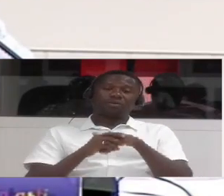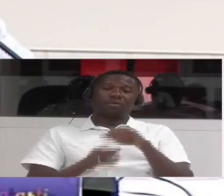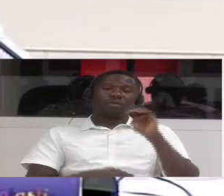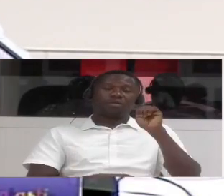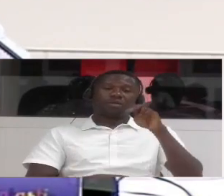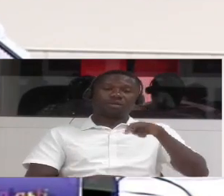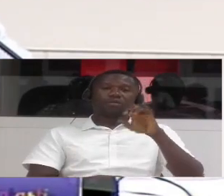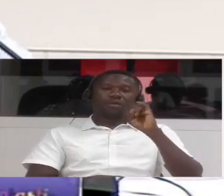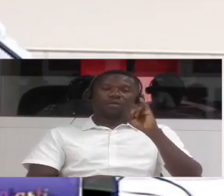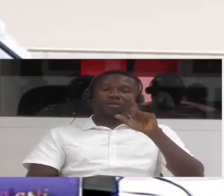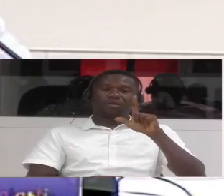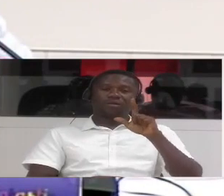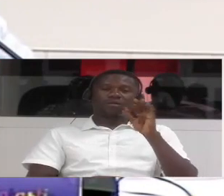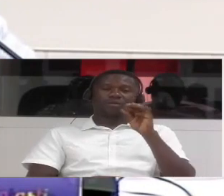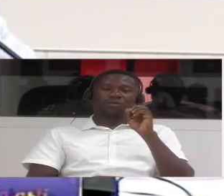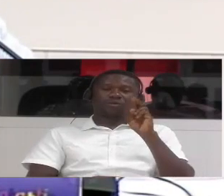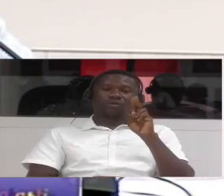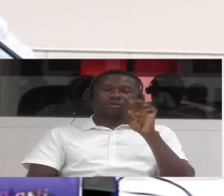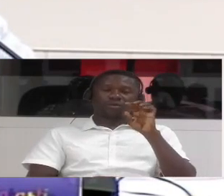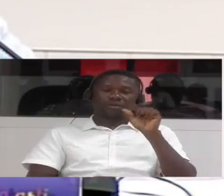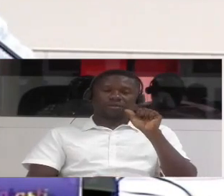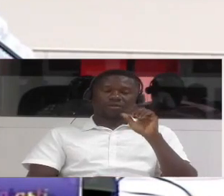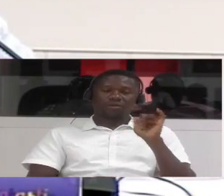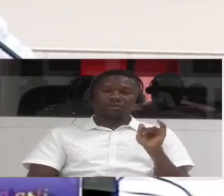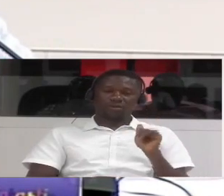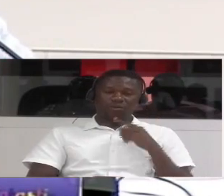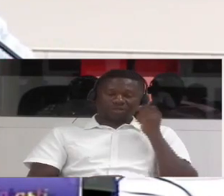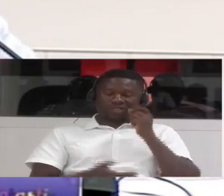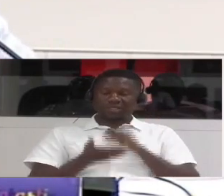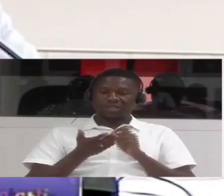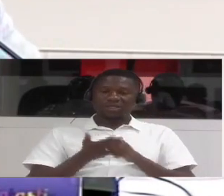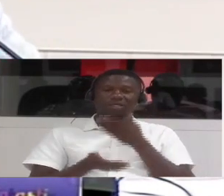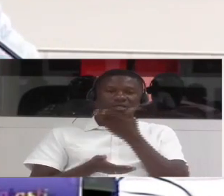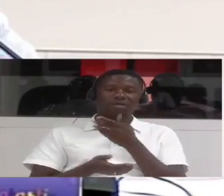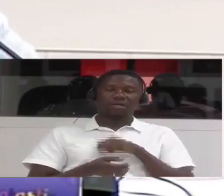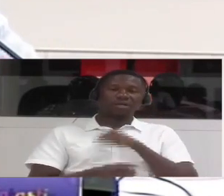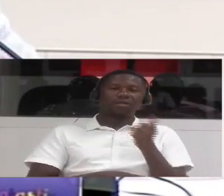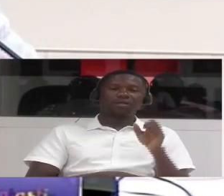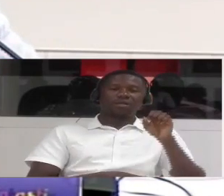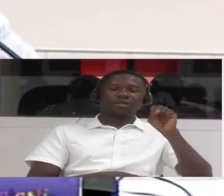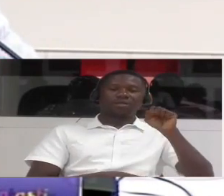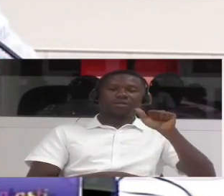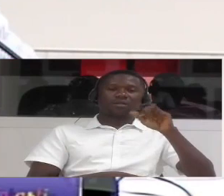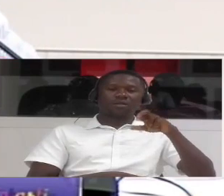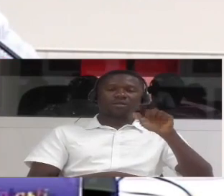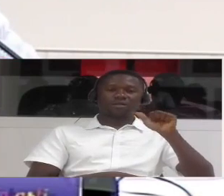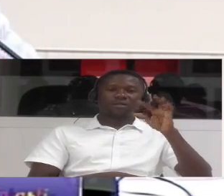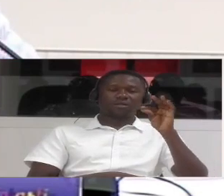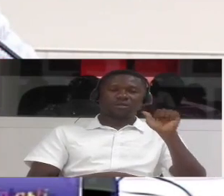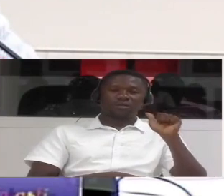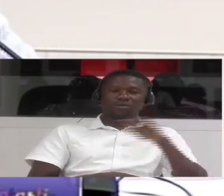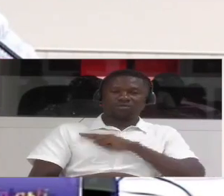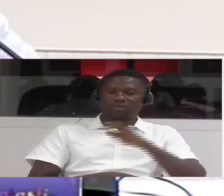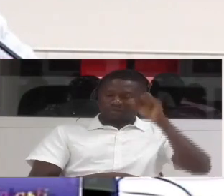Touré, who was the Secretary General at the time, and Sarata Jabi. Sarata was the Vice President, and then